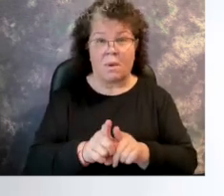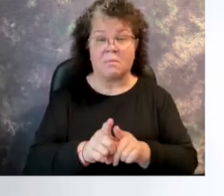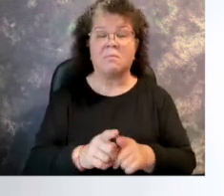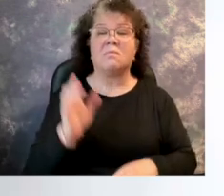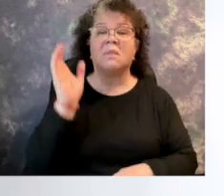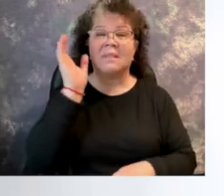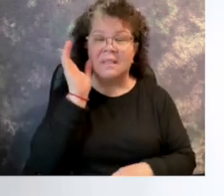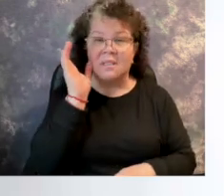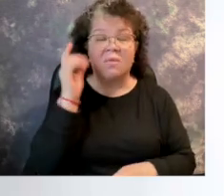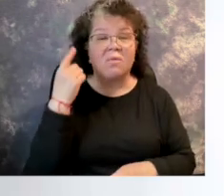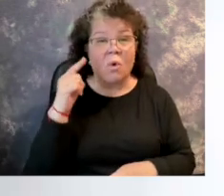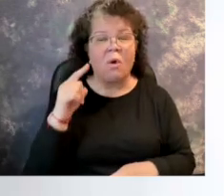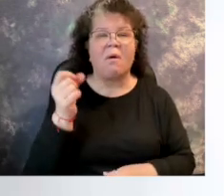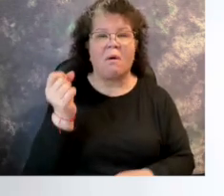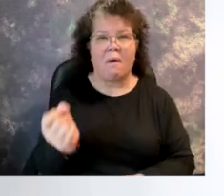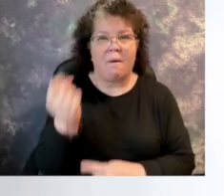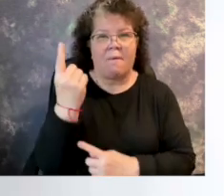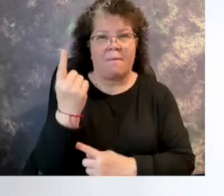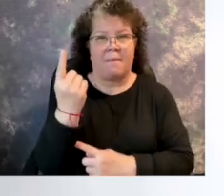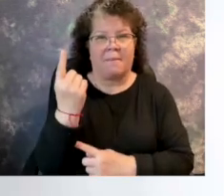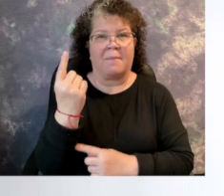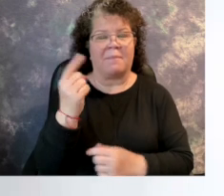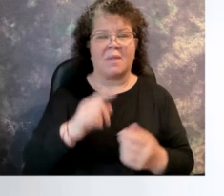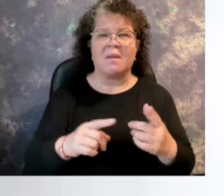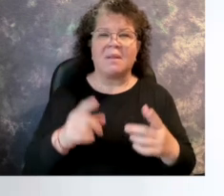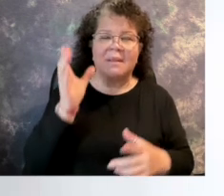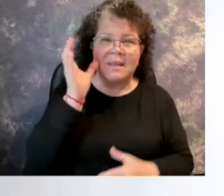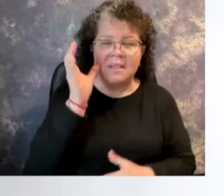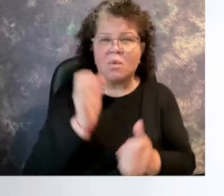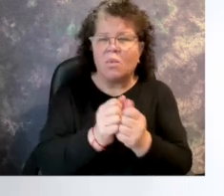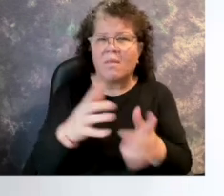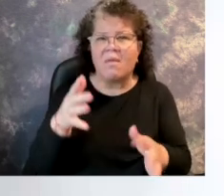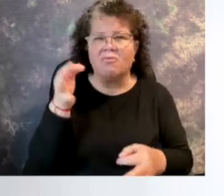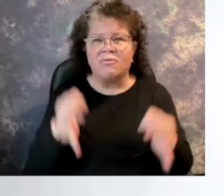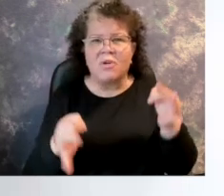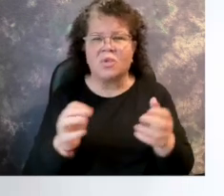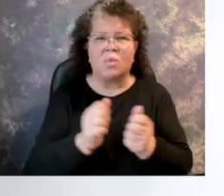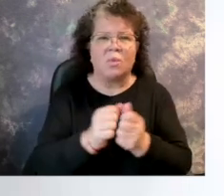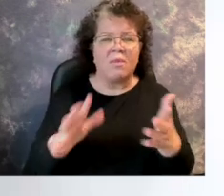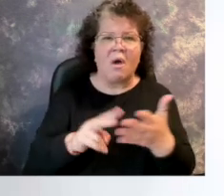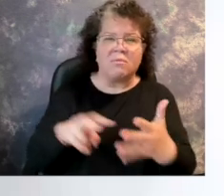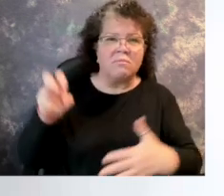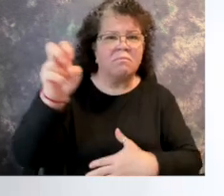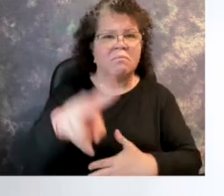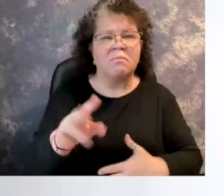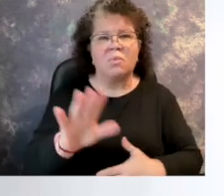Listen to understand. Please listen without judgment or jumping to conclusions.